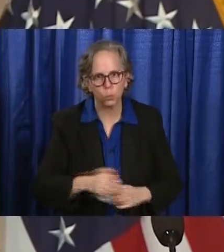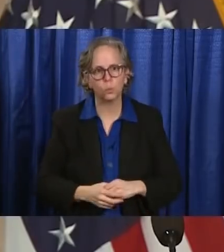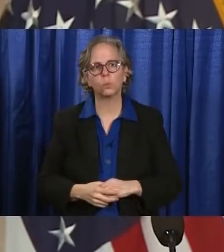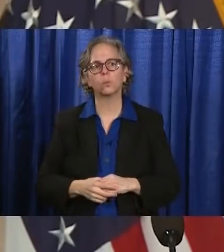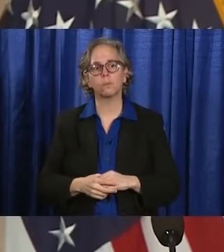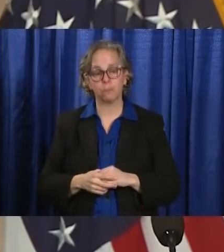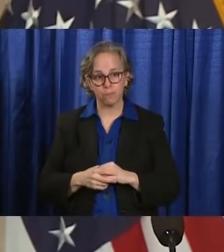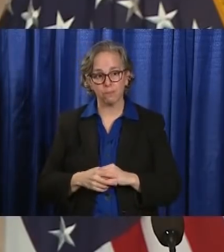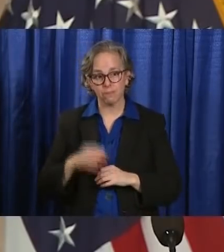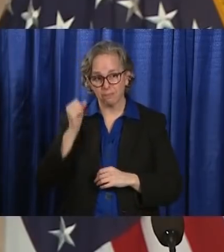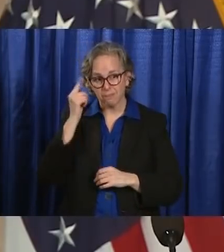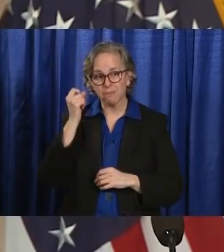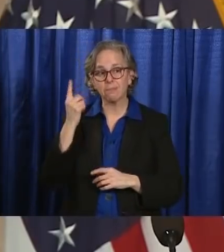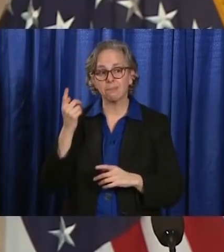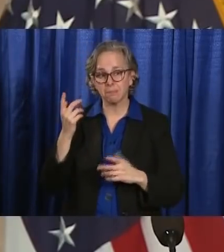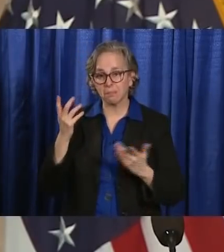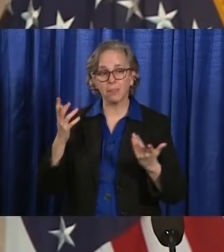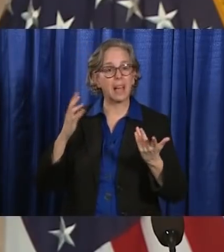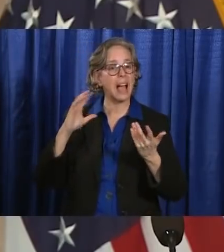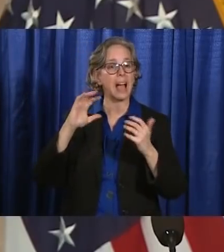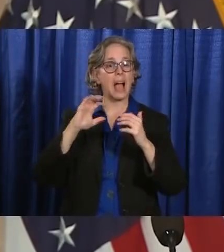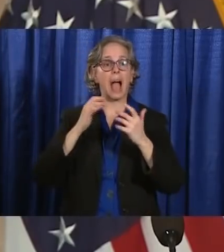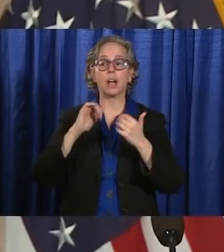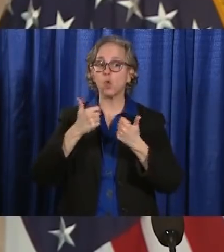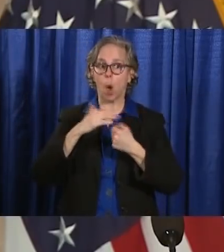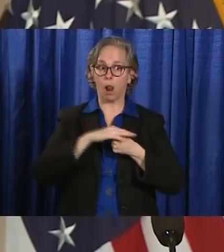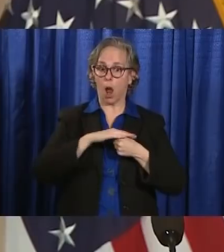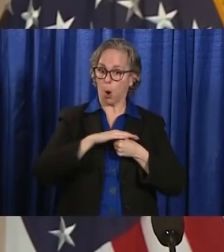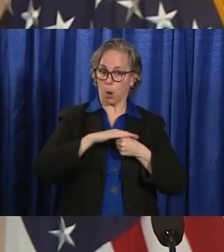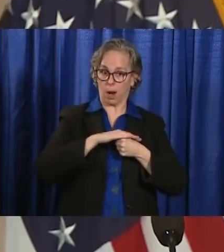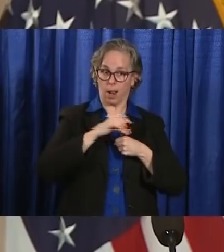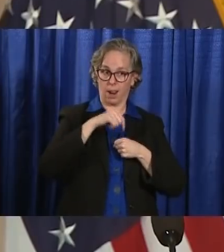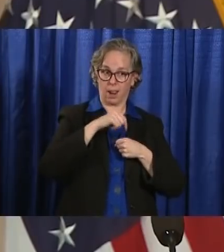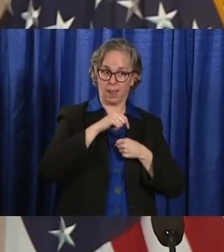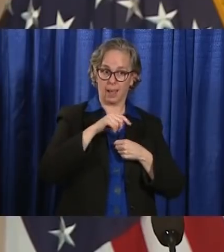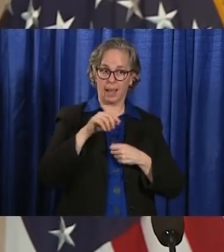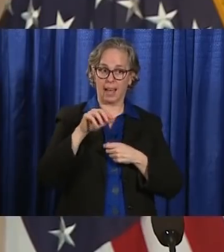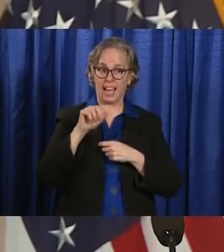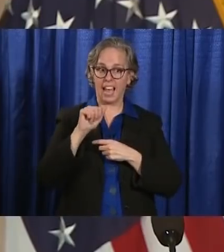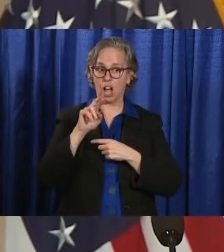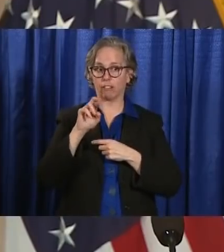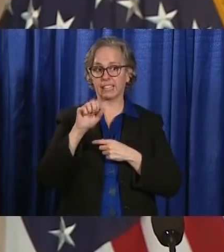services well through your local area agency on aging.